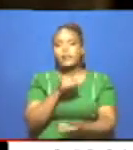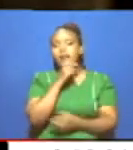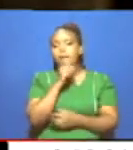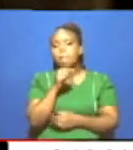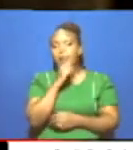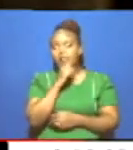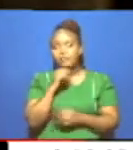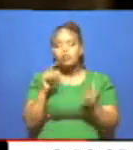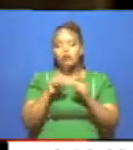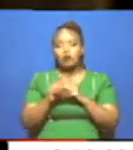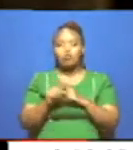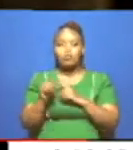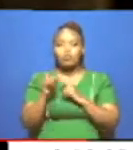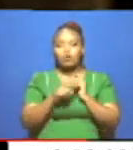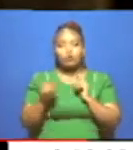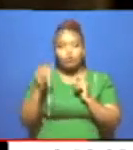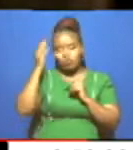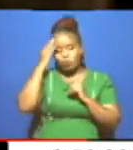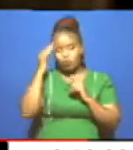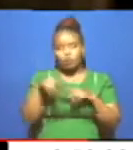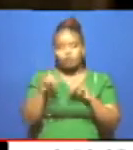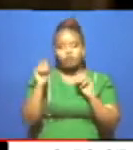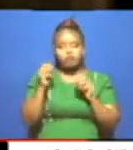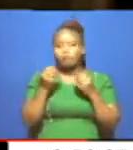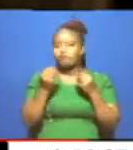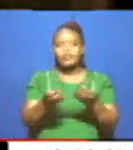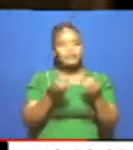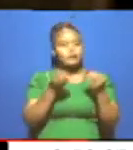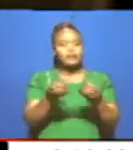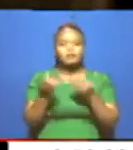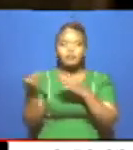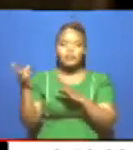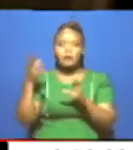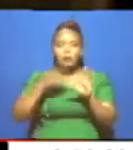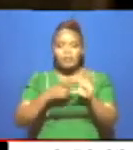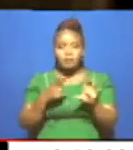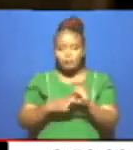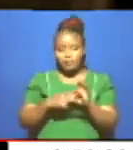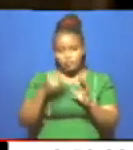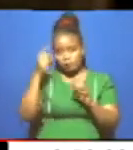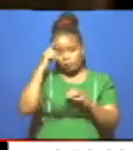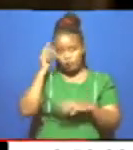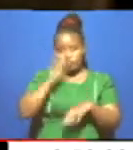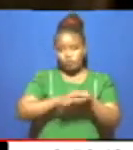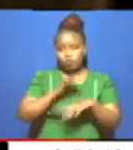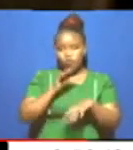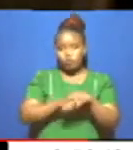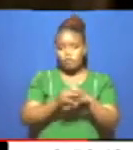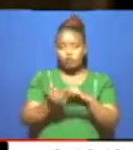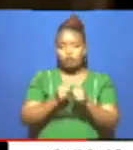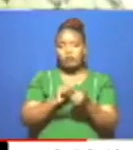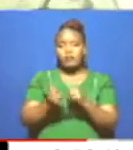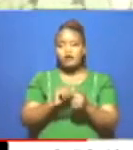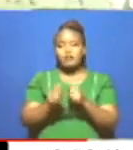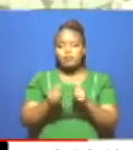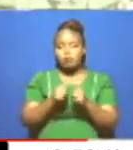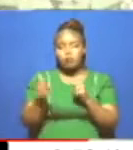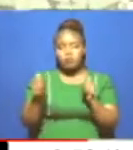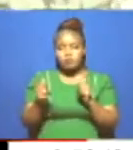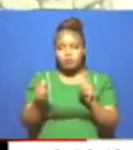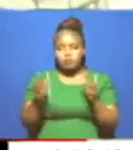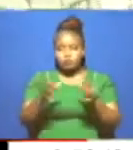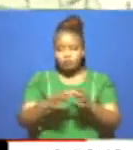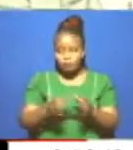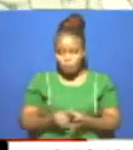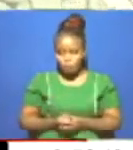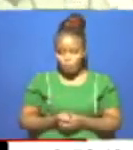him for his numerous contributions to the advancement of the sporting fraternity. Avtar